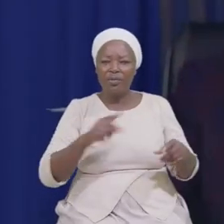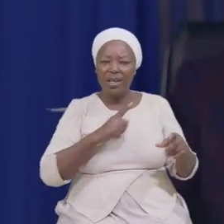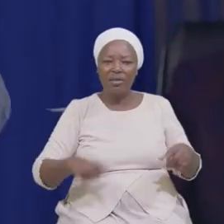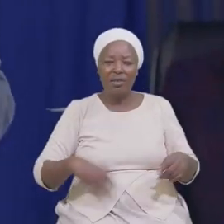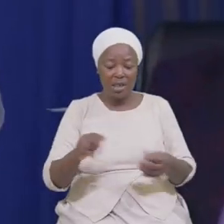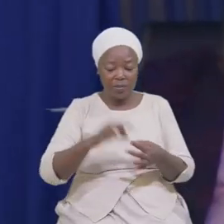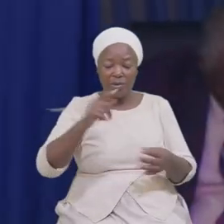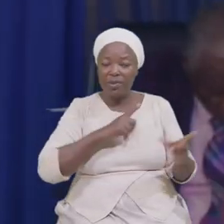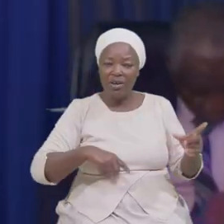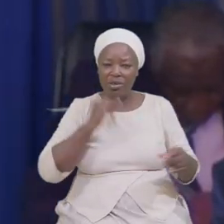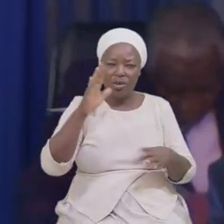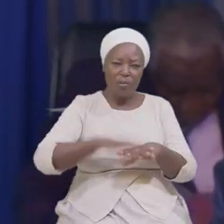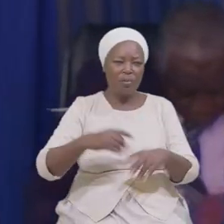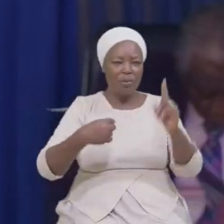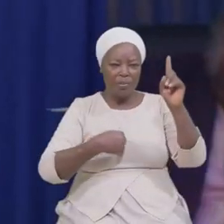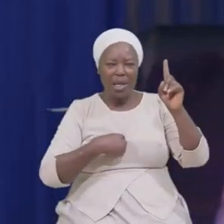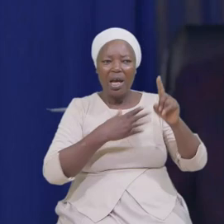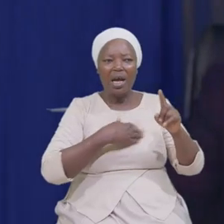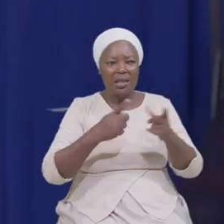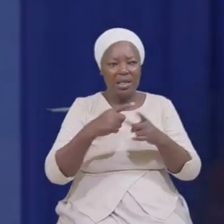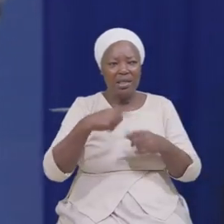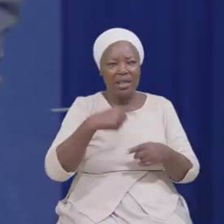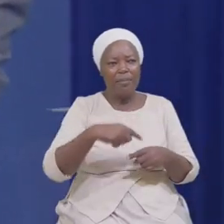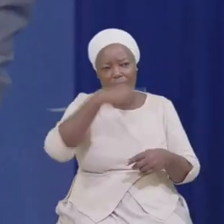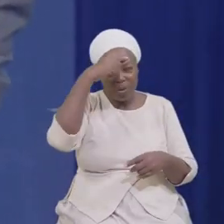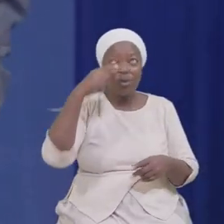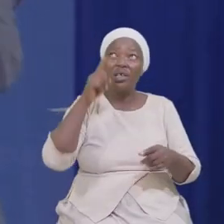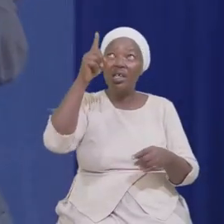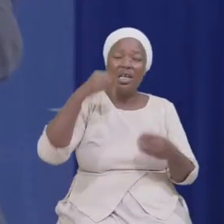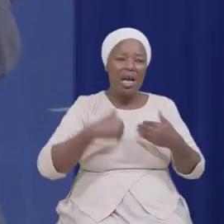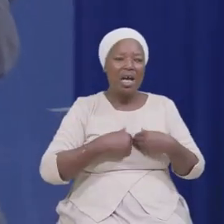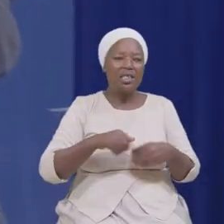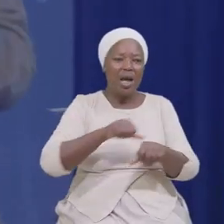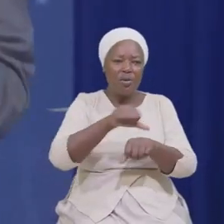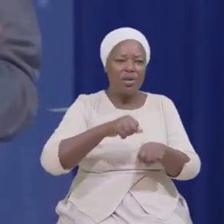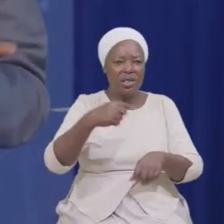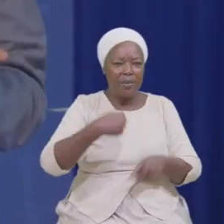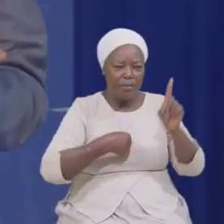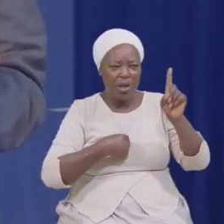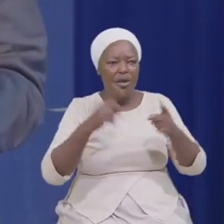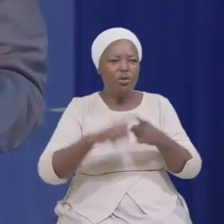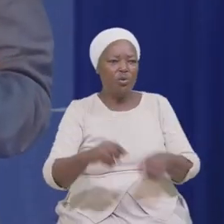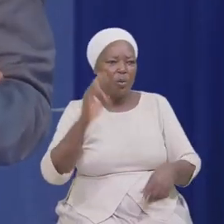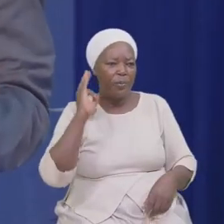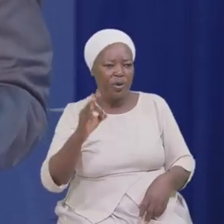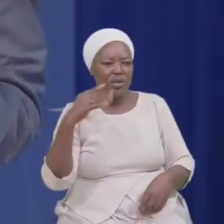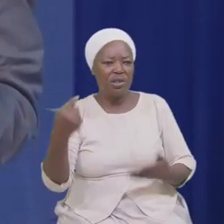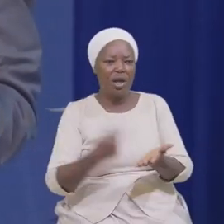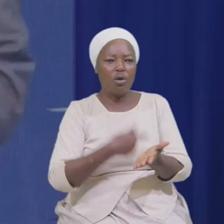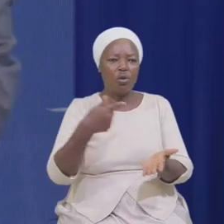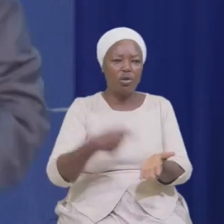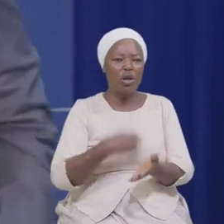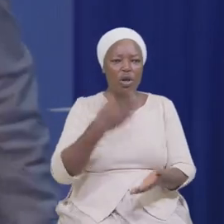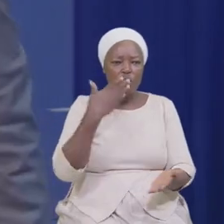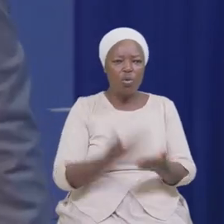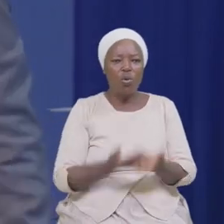Then he says, because he has anointed me to preach the gospel, the good tidings,